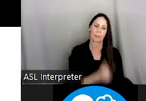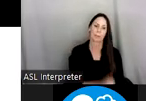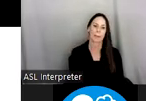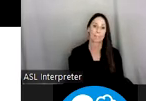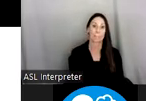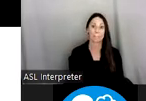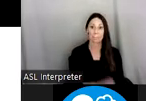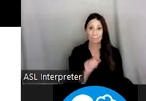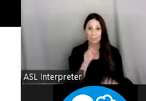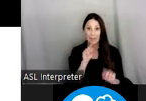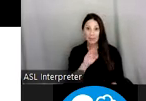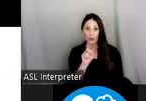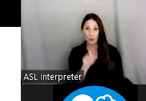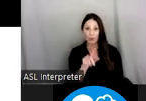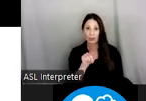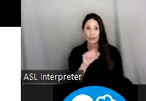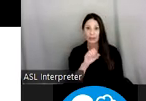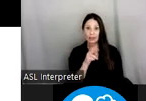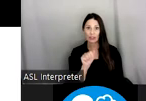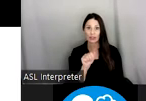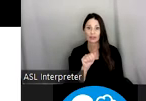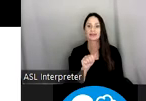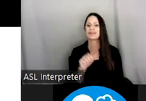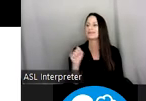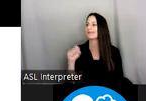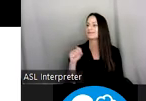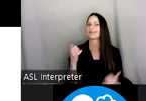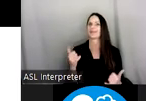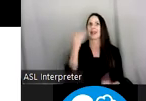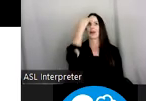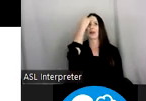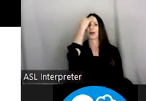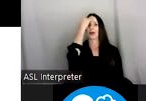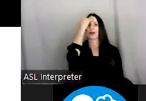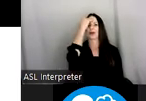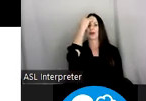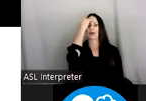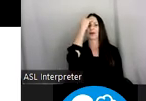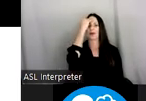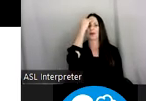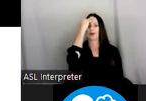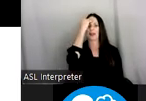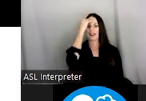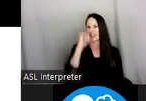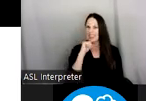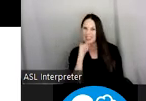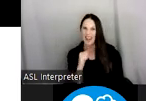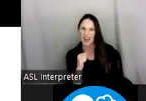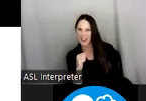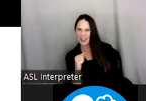Did that answer your question, Tasha? Yes, now I know to not hold anybody at these standards till 2024.